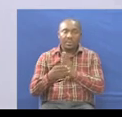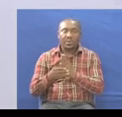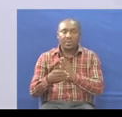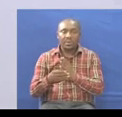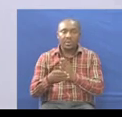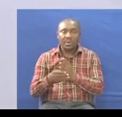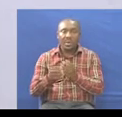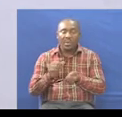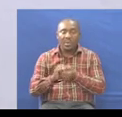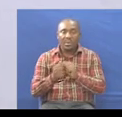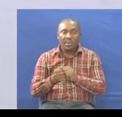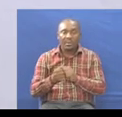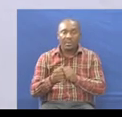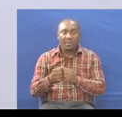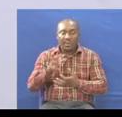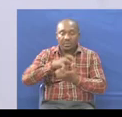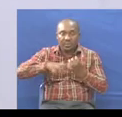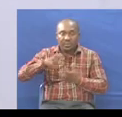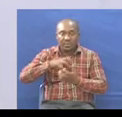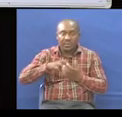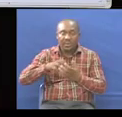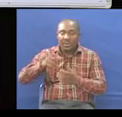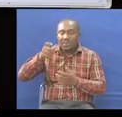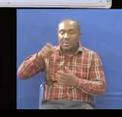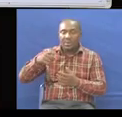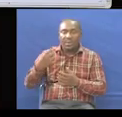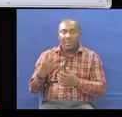the disorganized of someone's timetable.